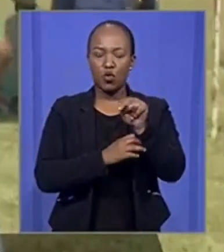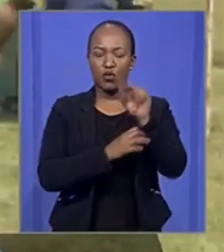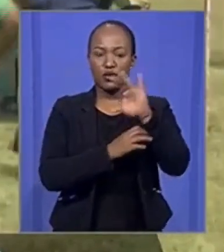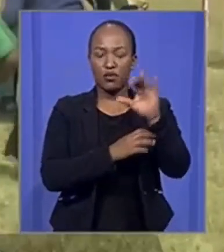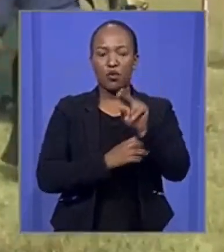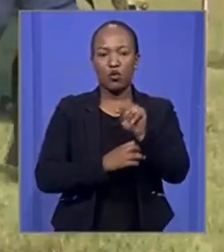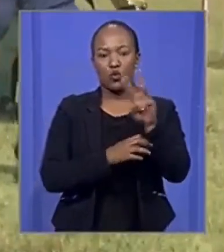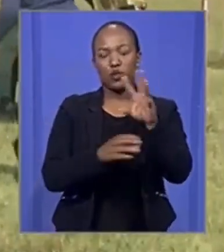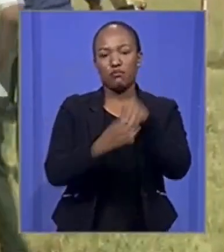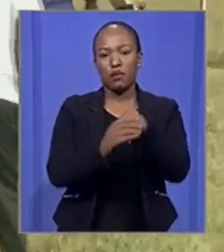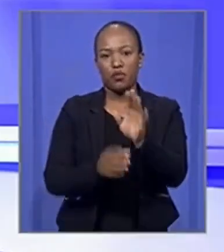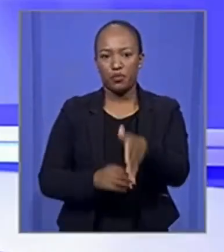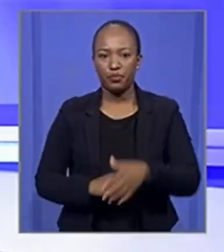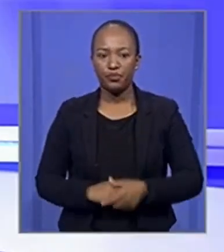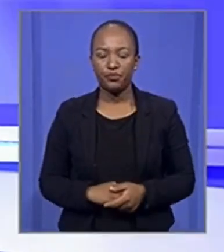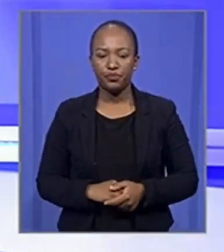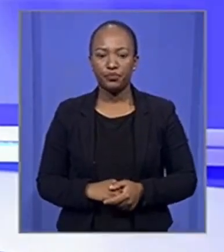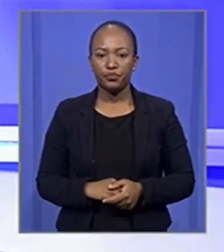West.